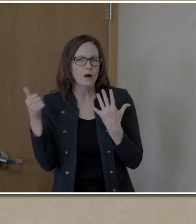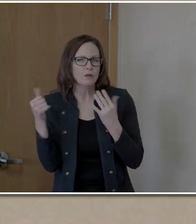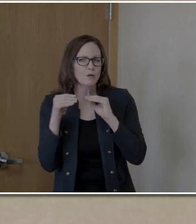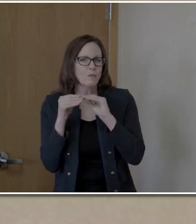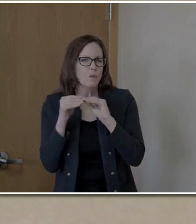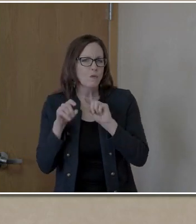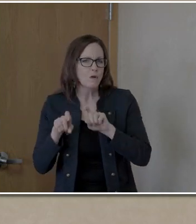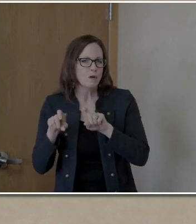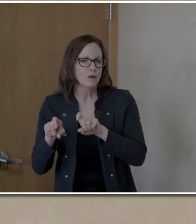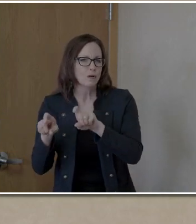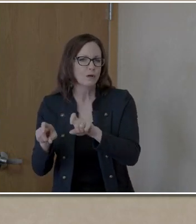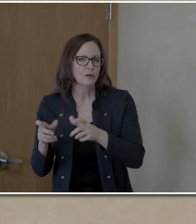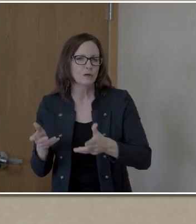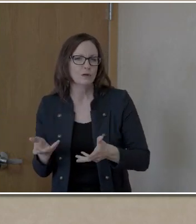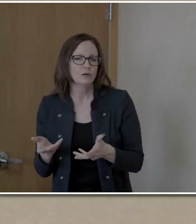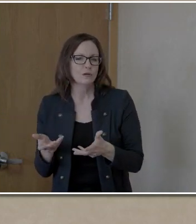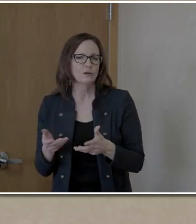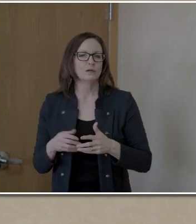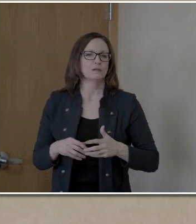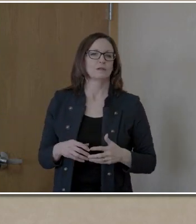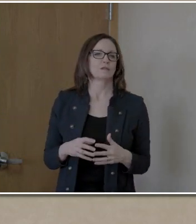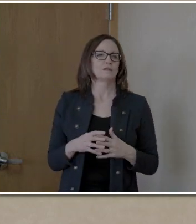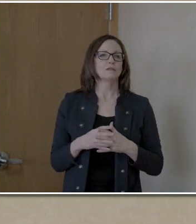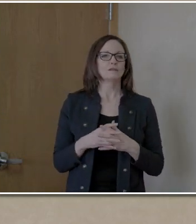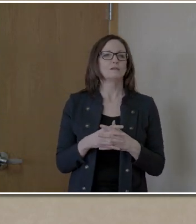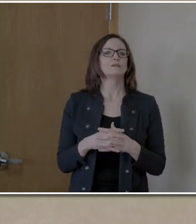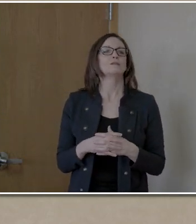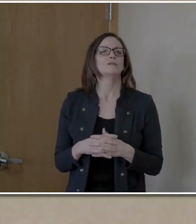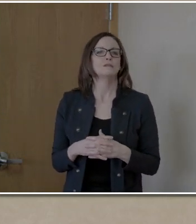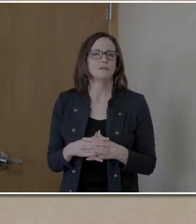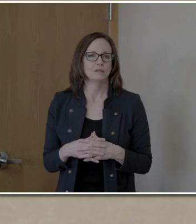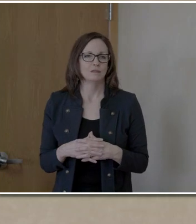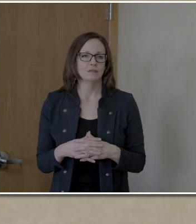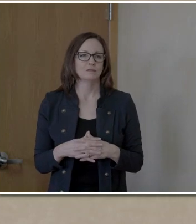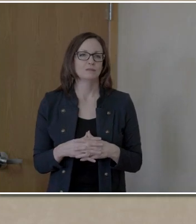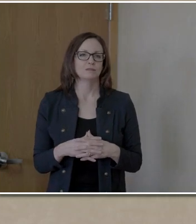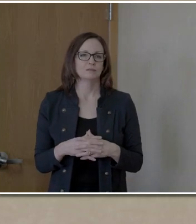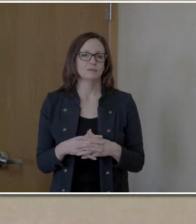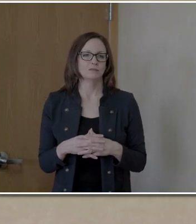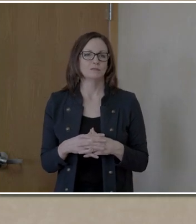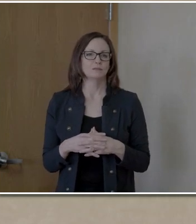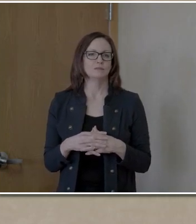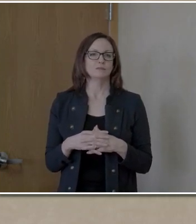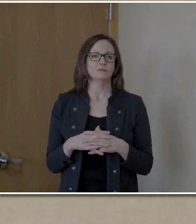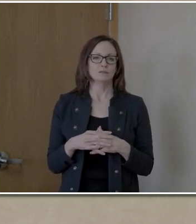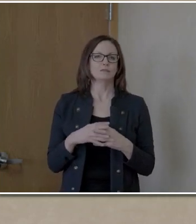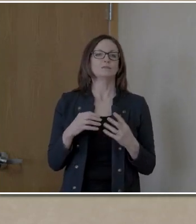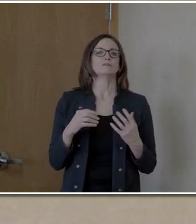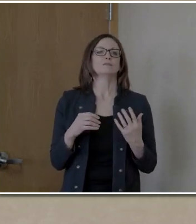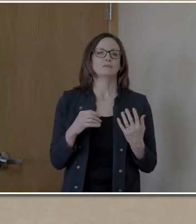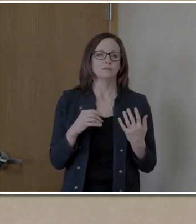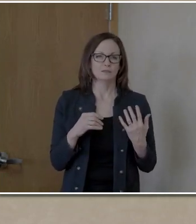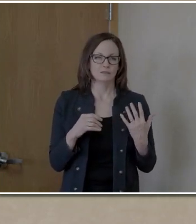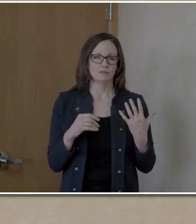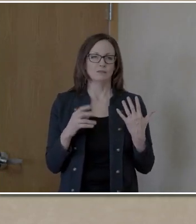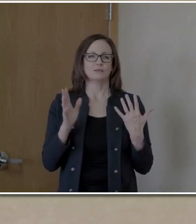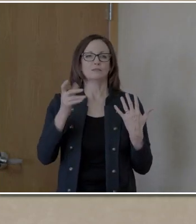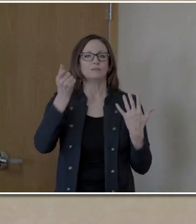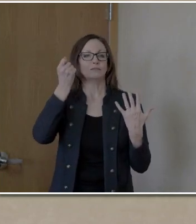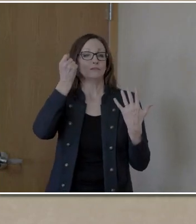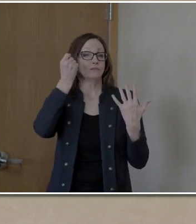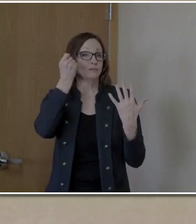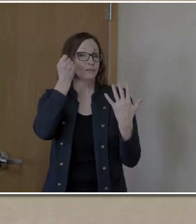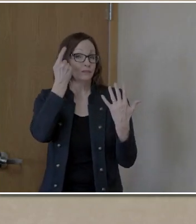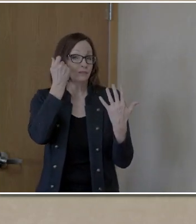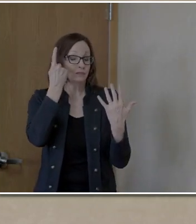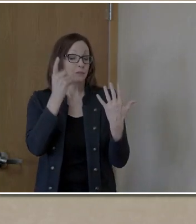their symptoms, and they were not offered a COVID-19 test.